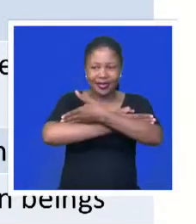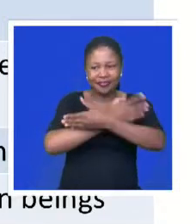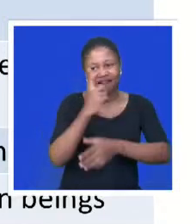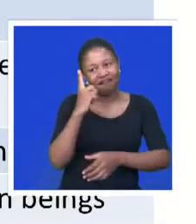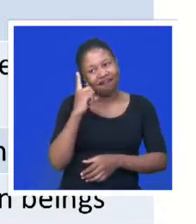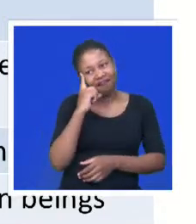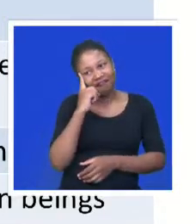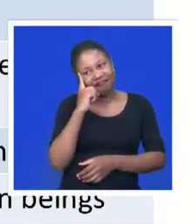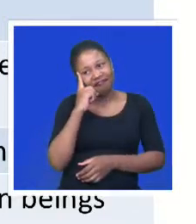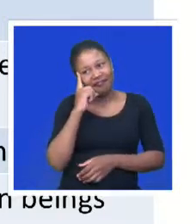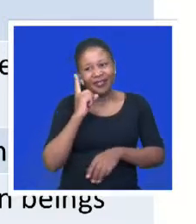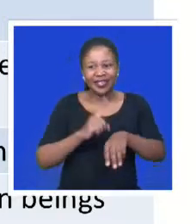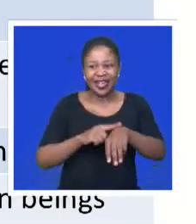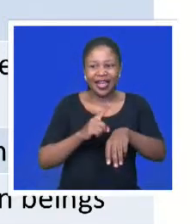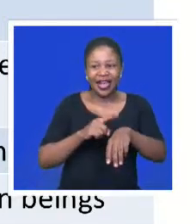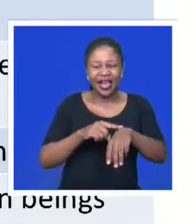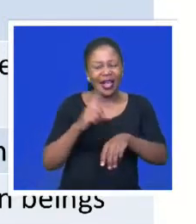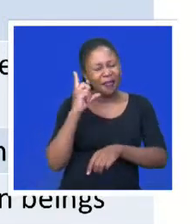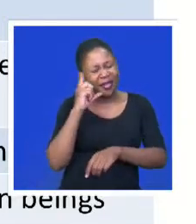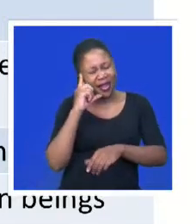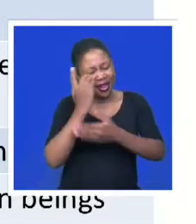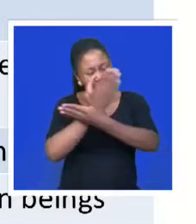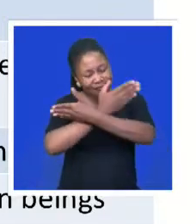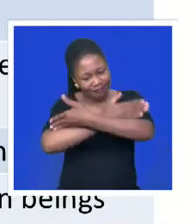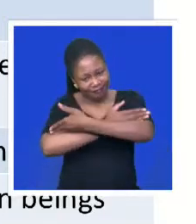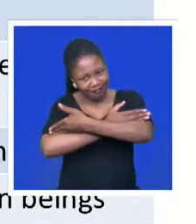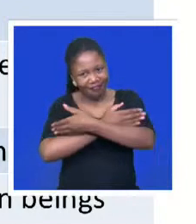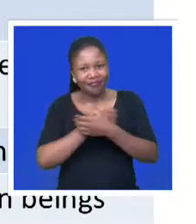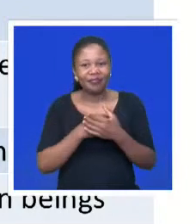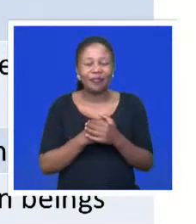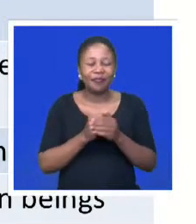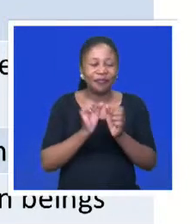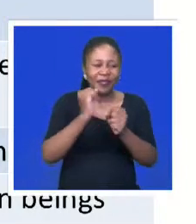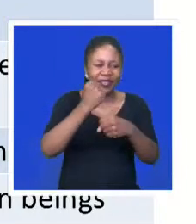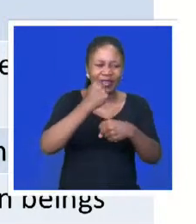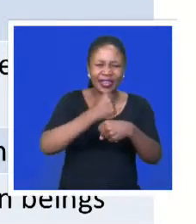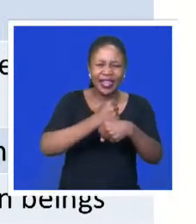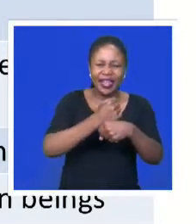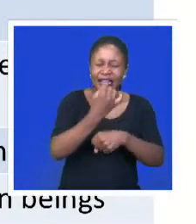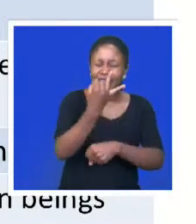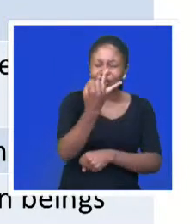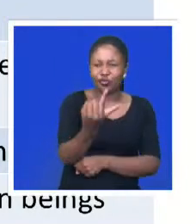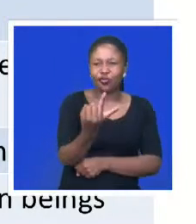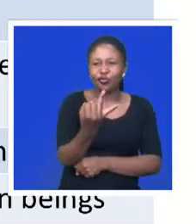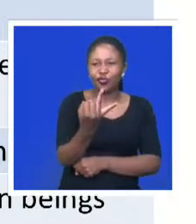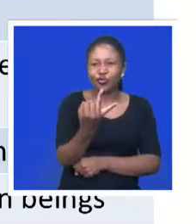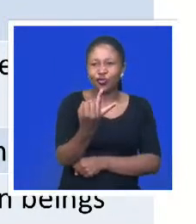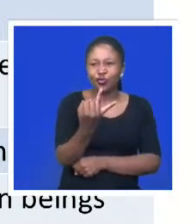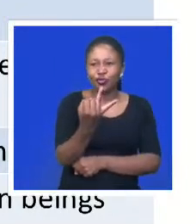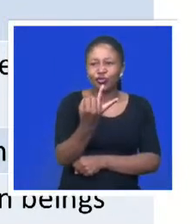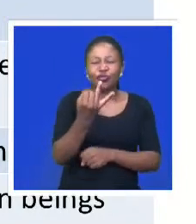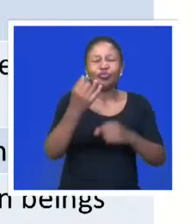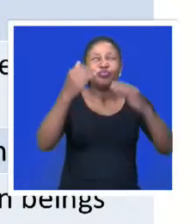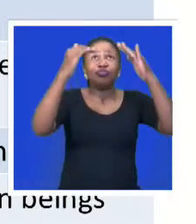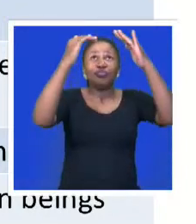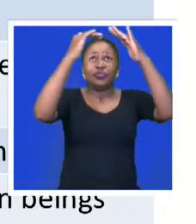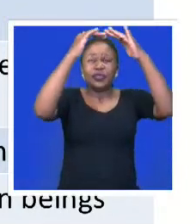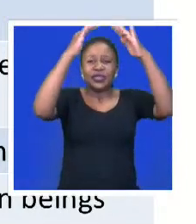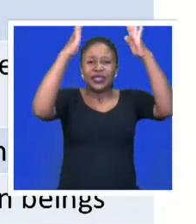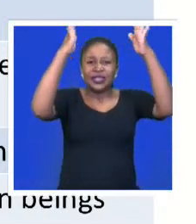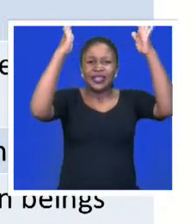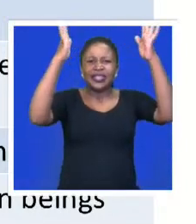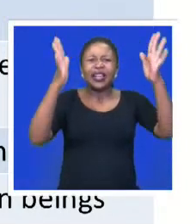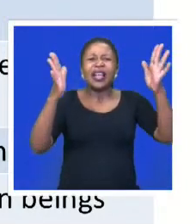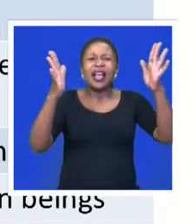night. Day number 2, it was what? the firmament, which is the same as